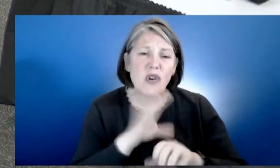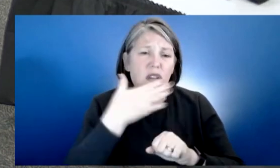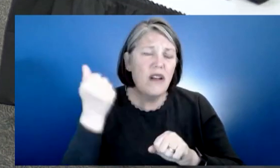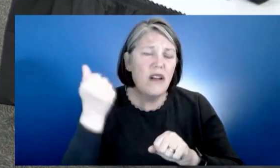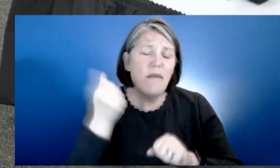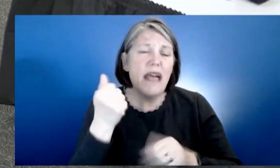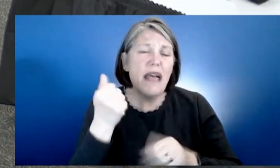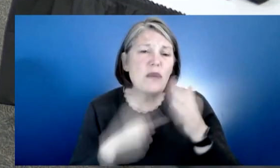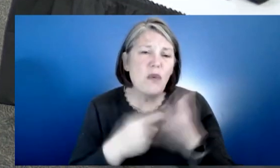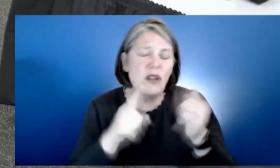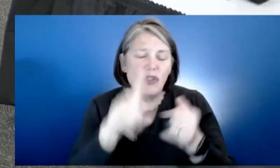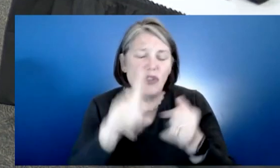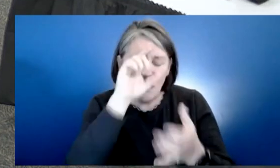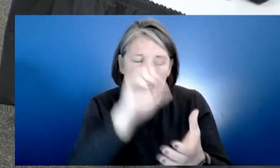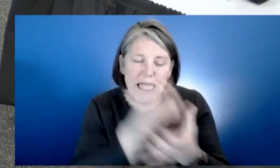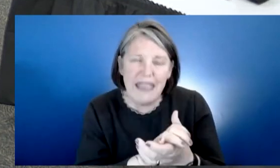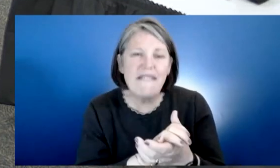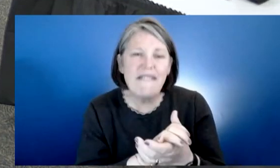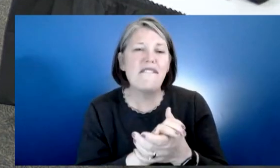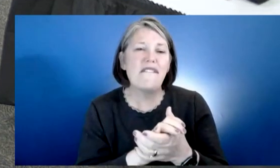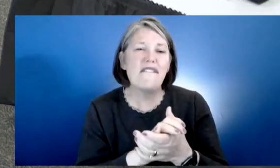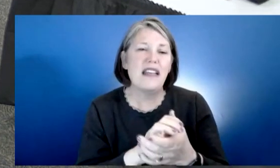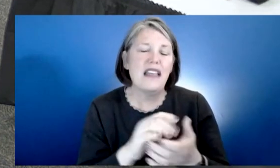would like you to consider